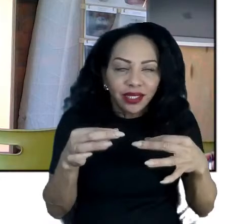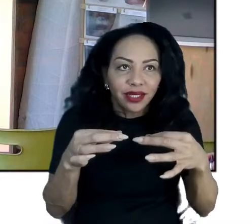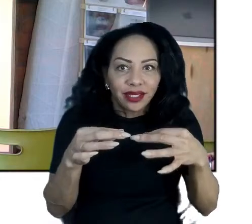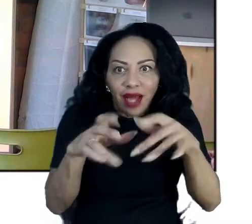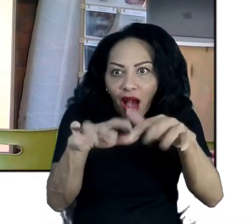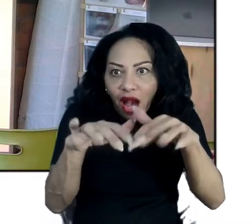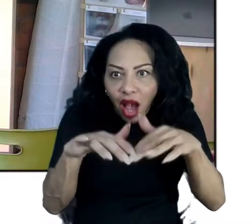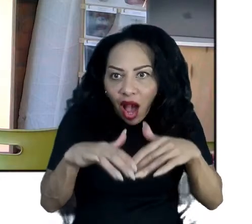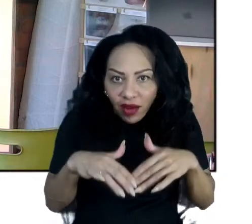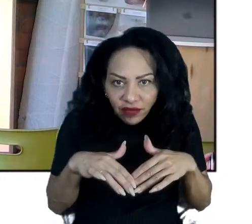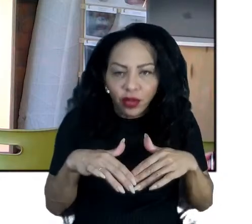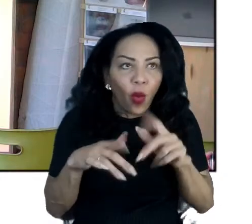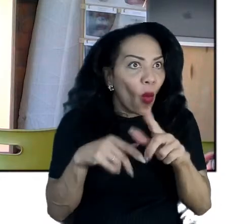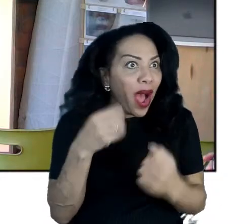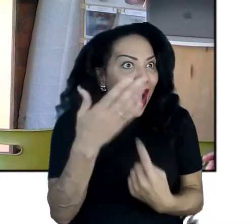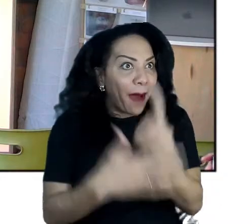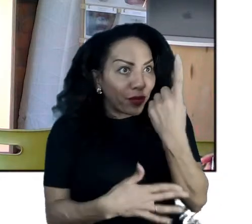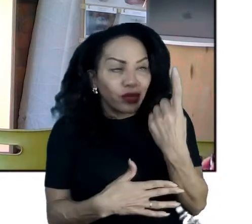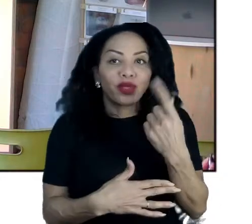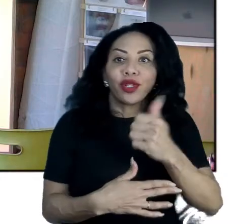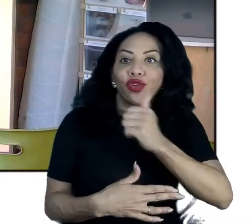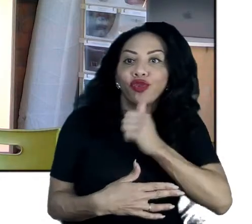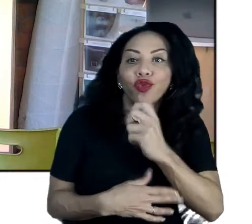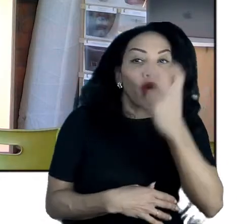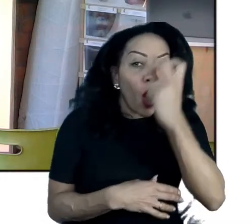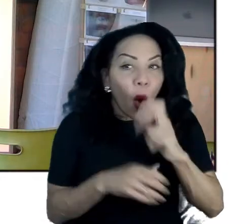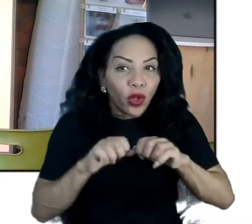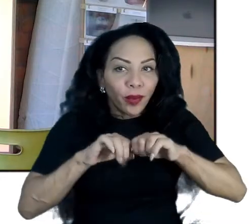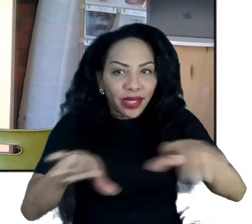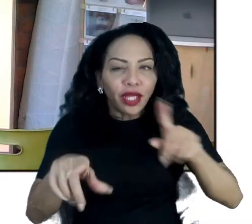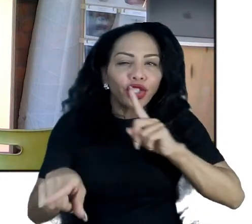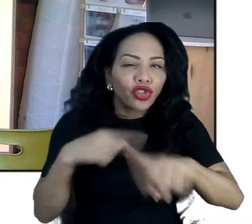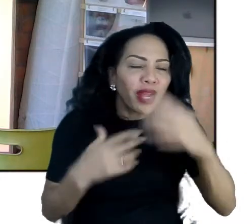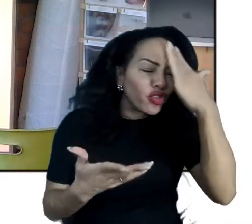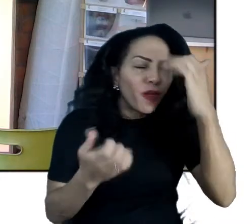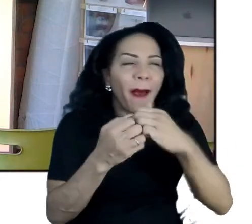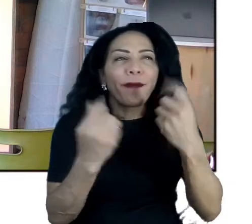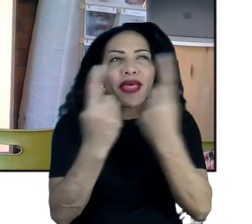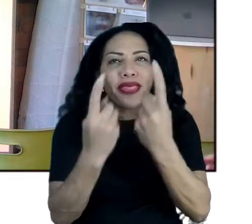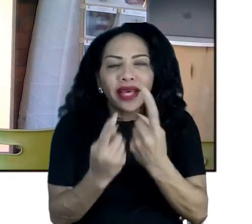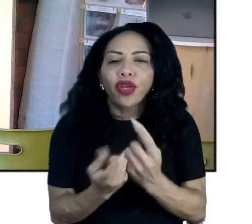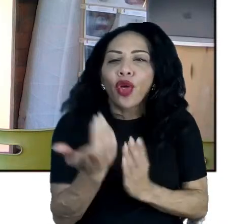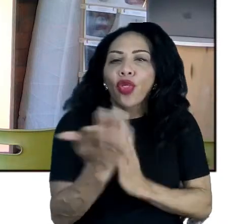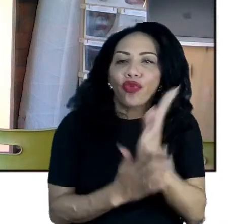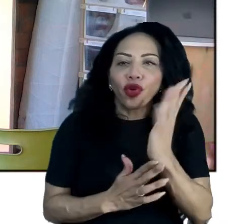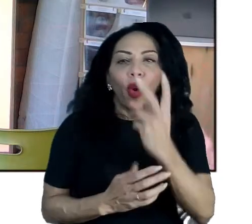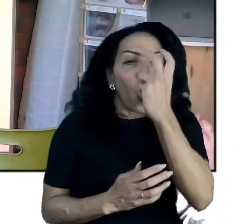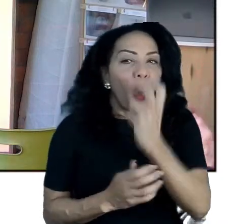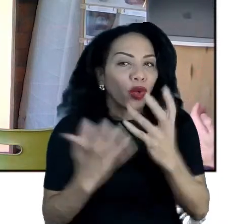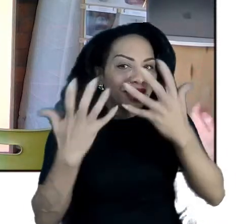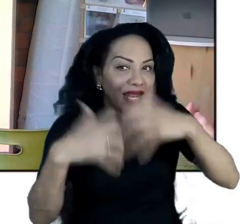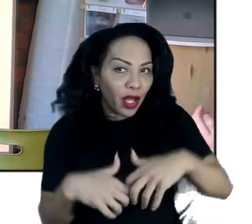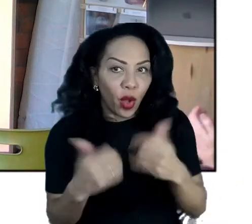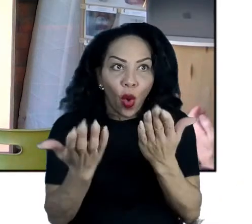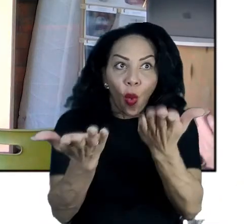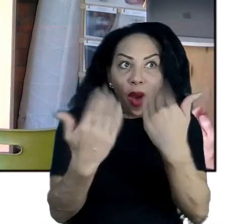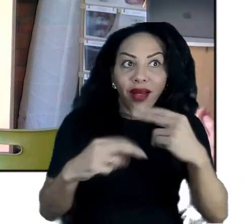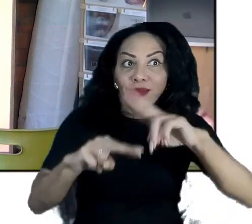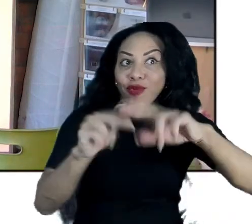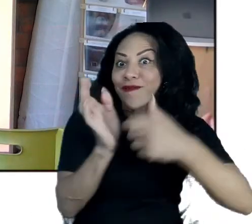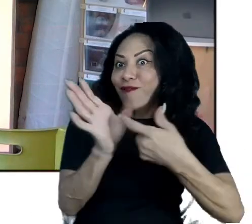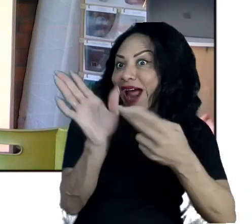administration with old media, and how we can remember through technology. So please join me in giving a very warm welcome to Fran.